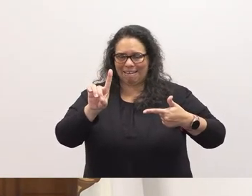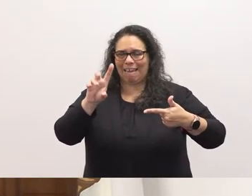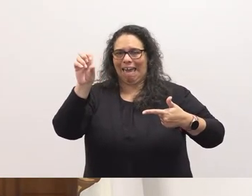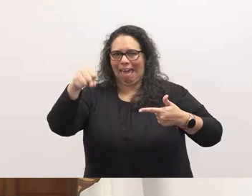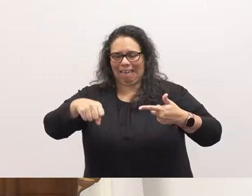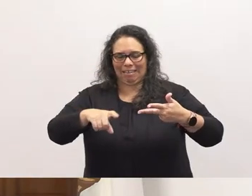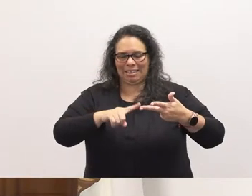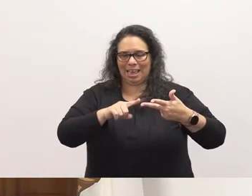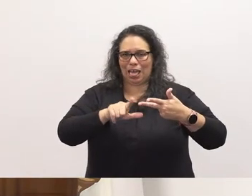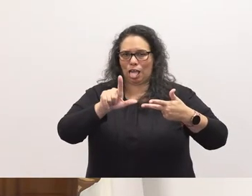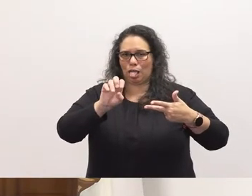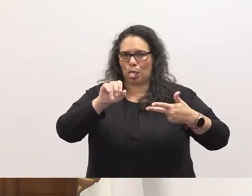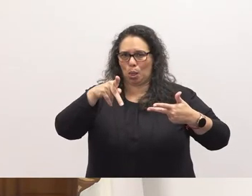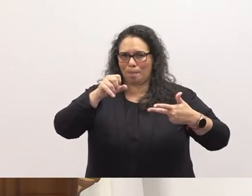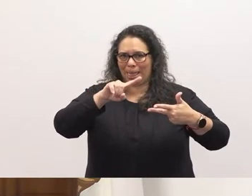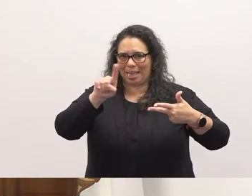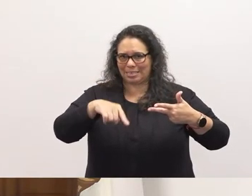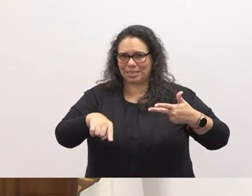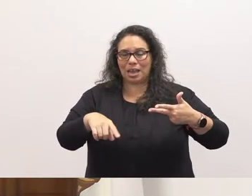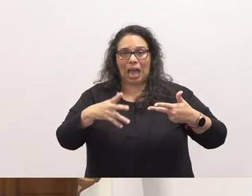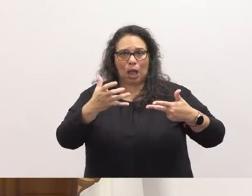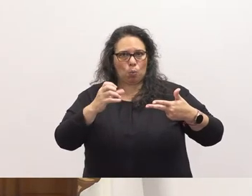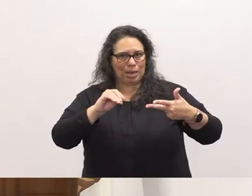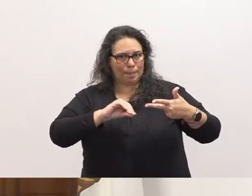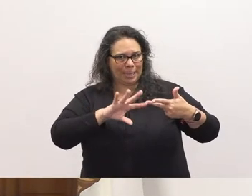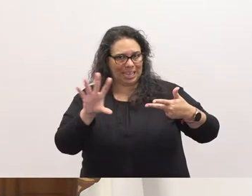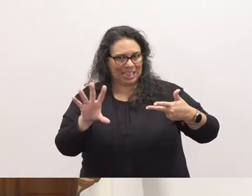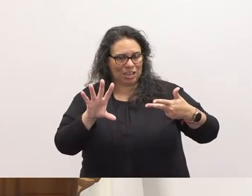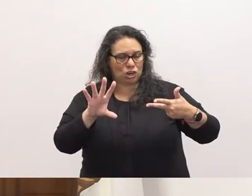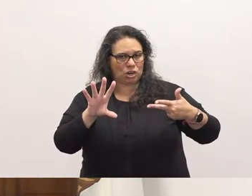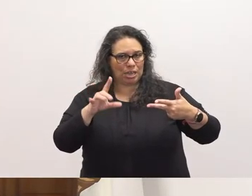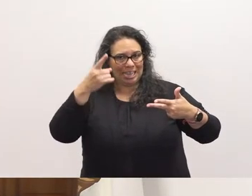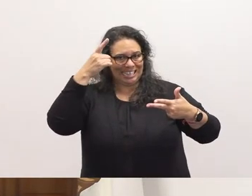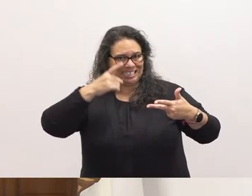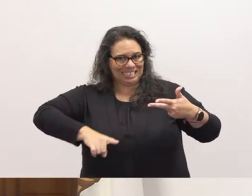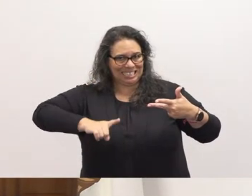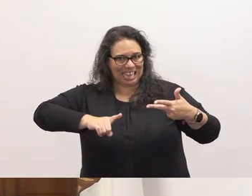Lopez? I want to be clear. Consent